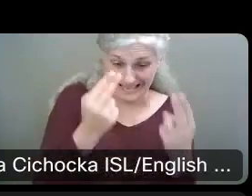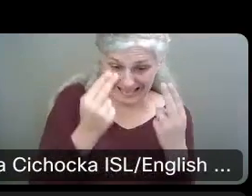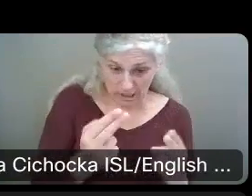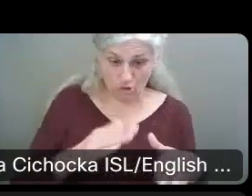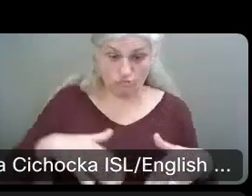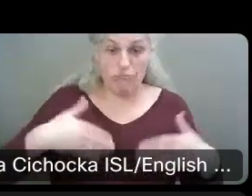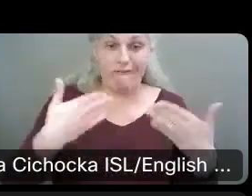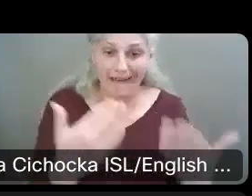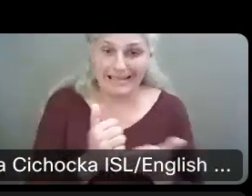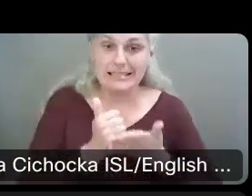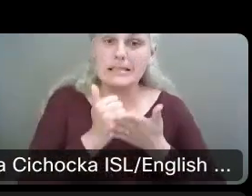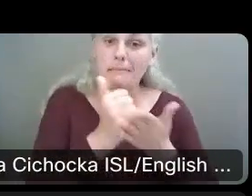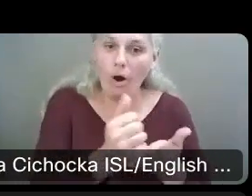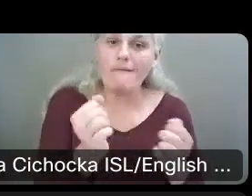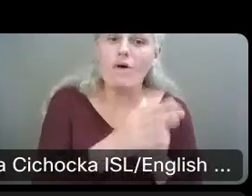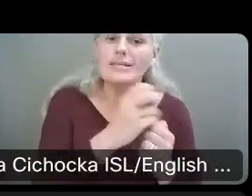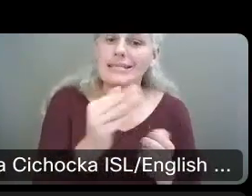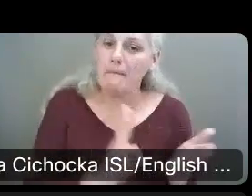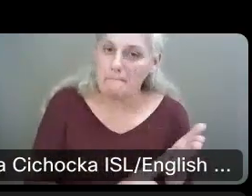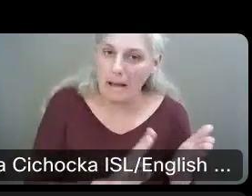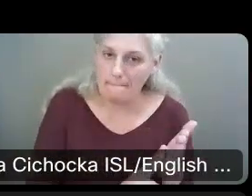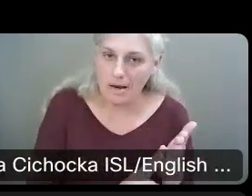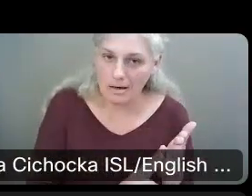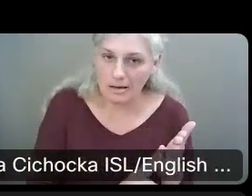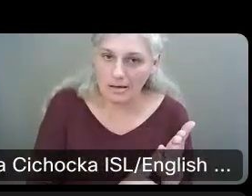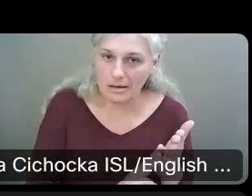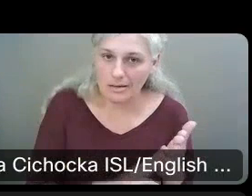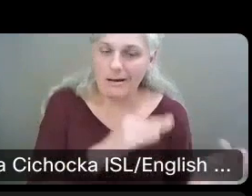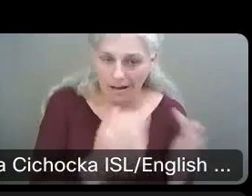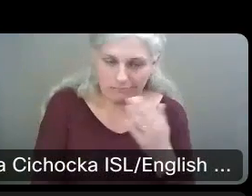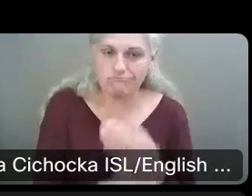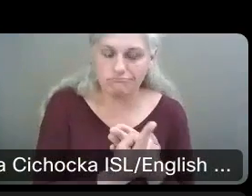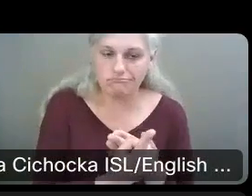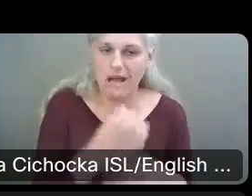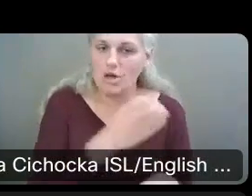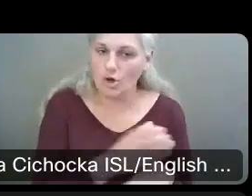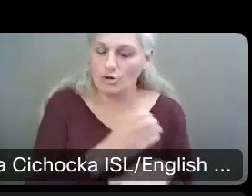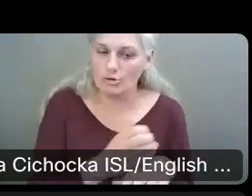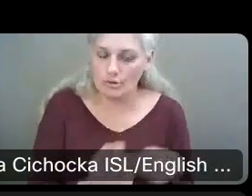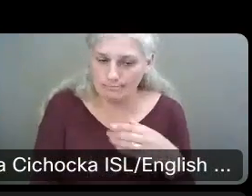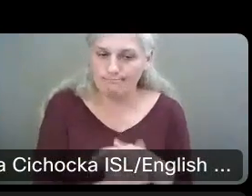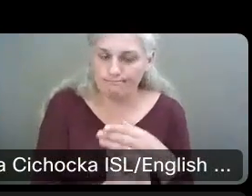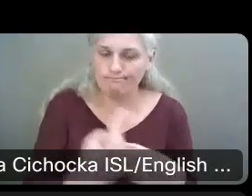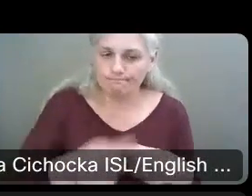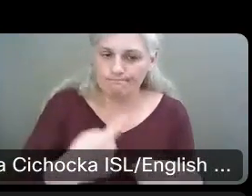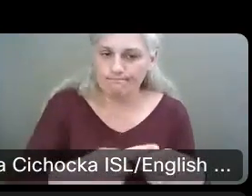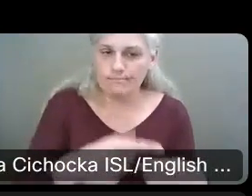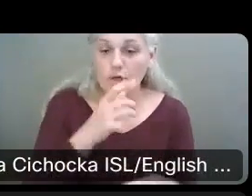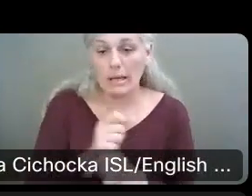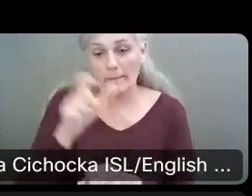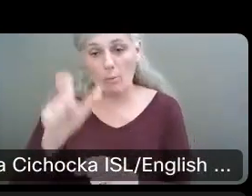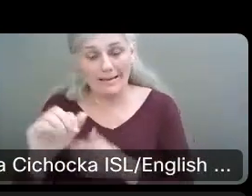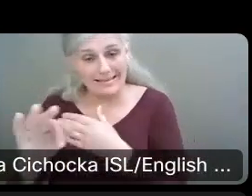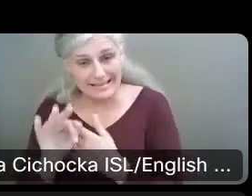provide, support for staff in the immediate aftermath and on a continuing basis after, patient safety incident has